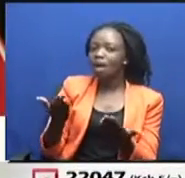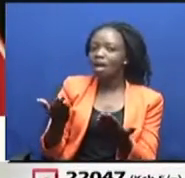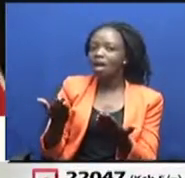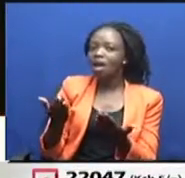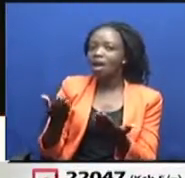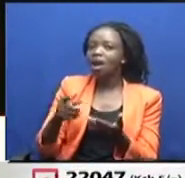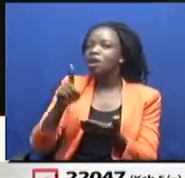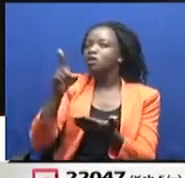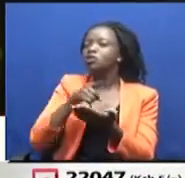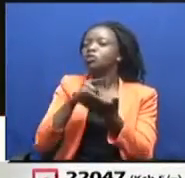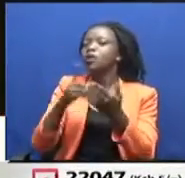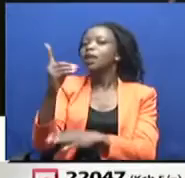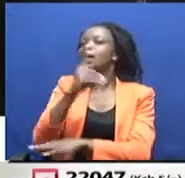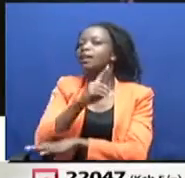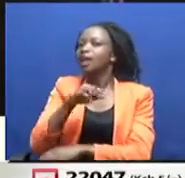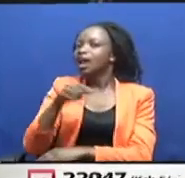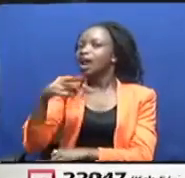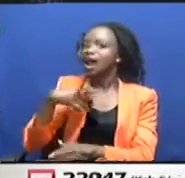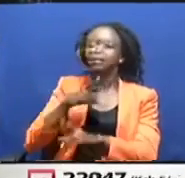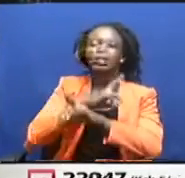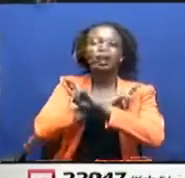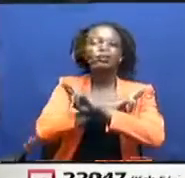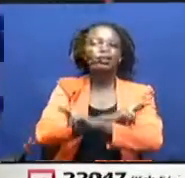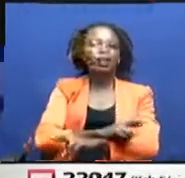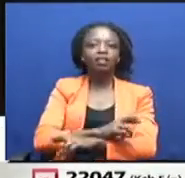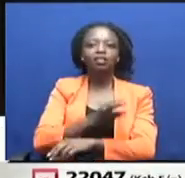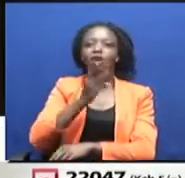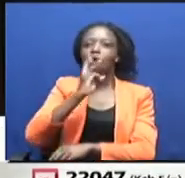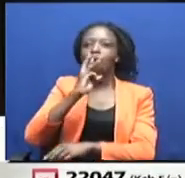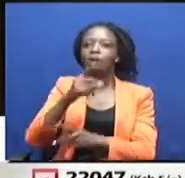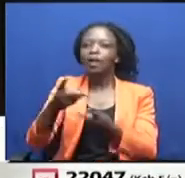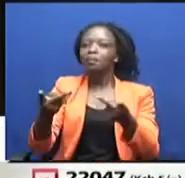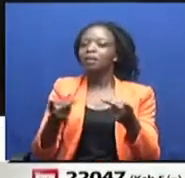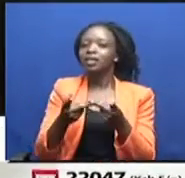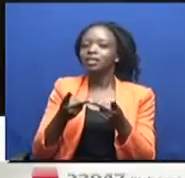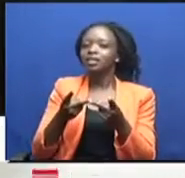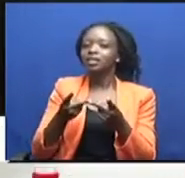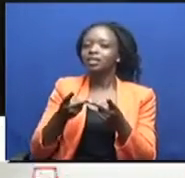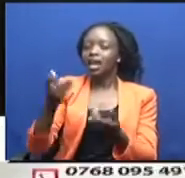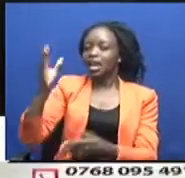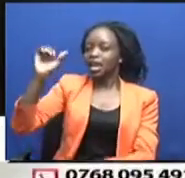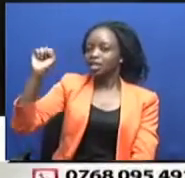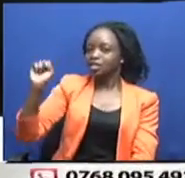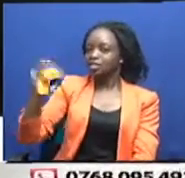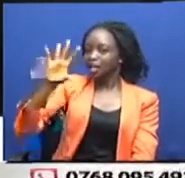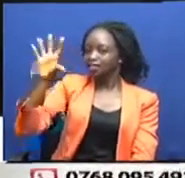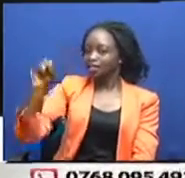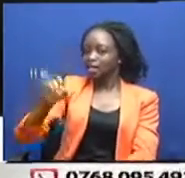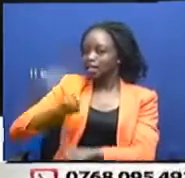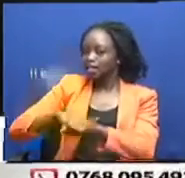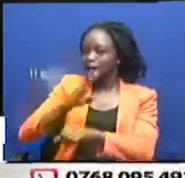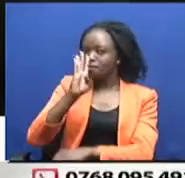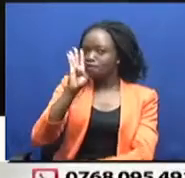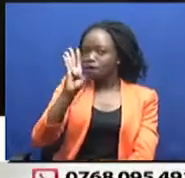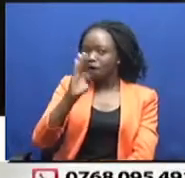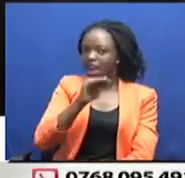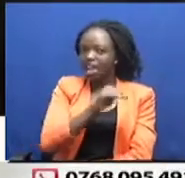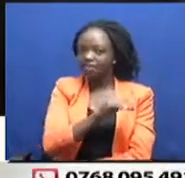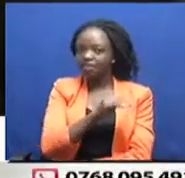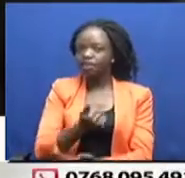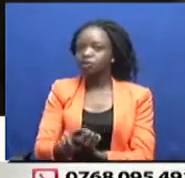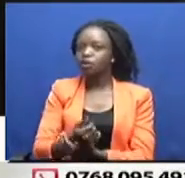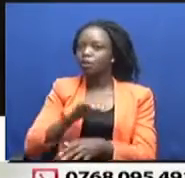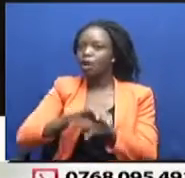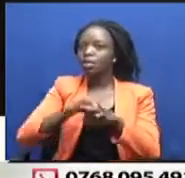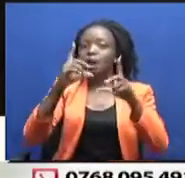our day. We were actually relaxing in the waterfront, Cape Town. At a loud four, we got